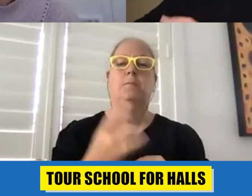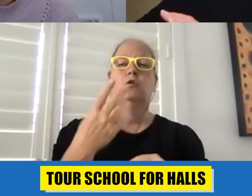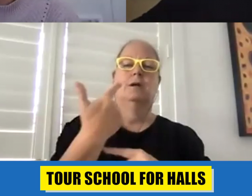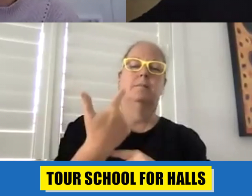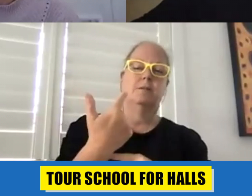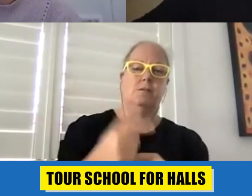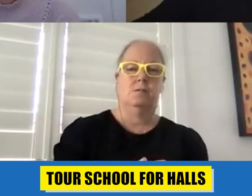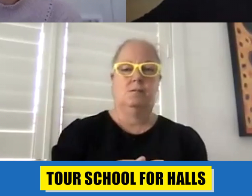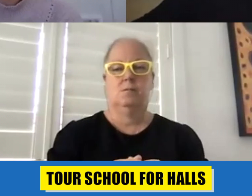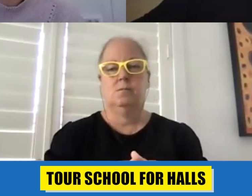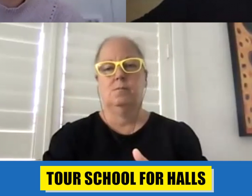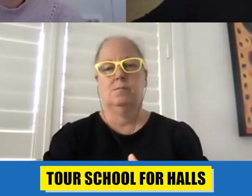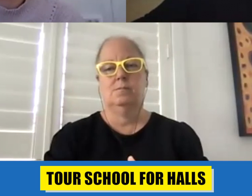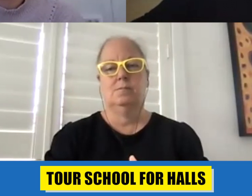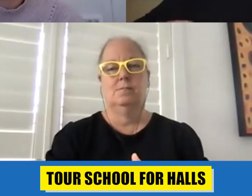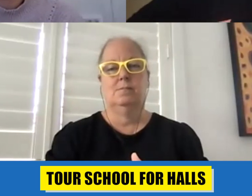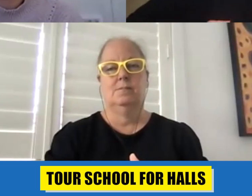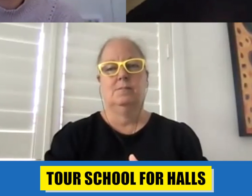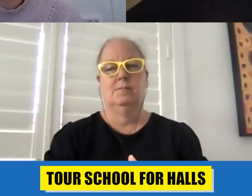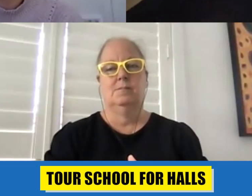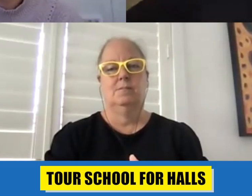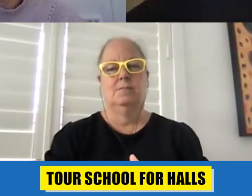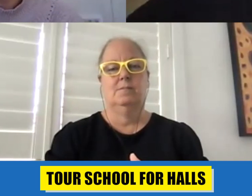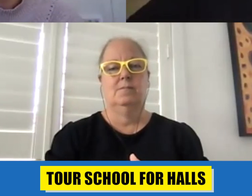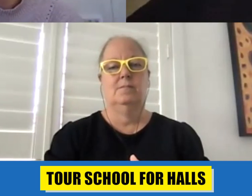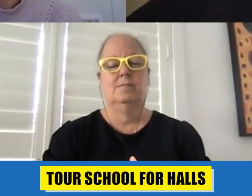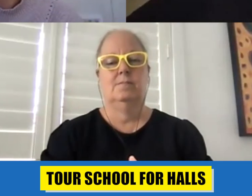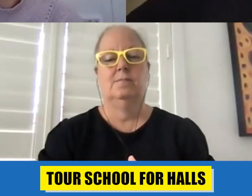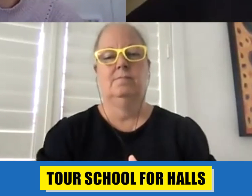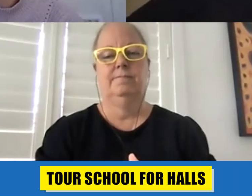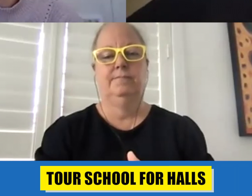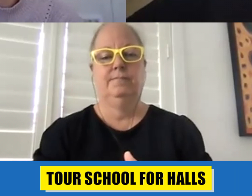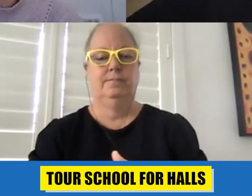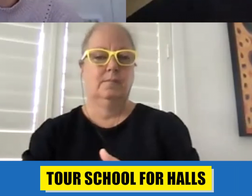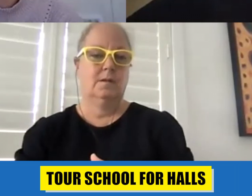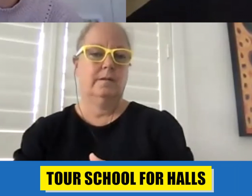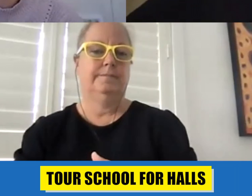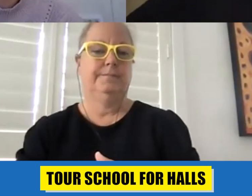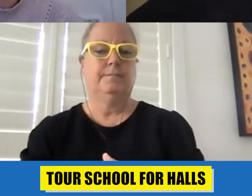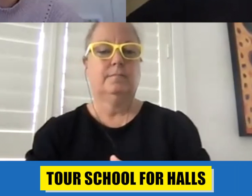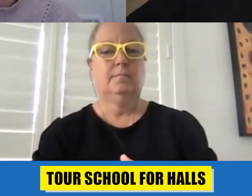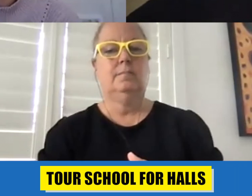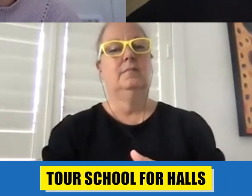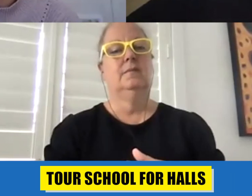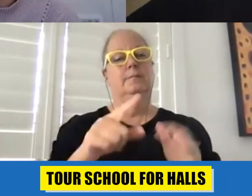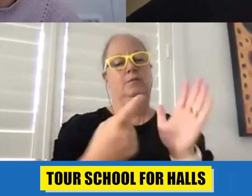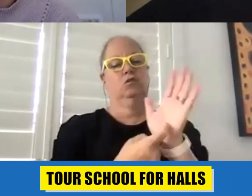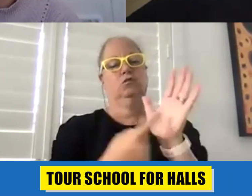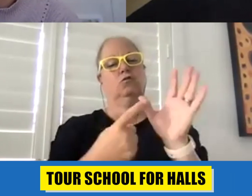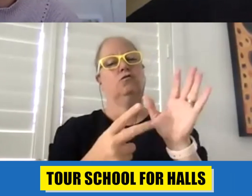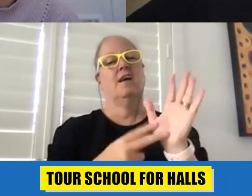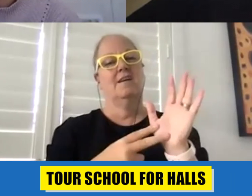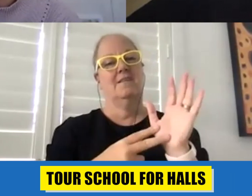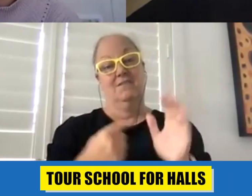But great. So I was thinking that, you know, RAV is a good place to